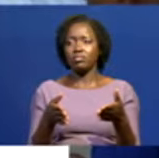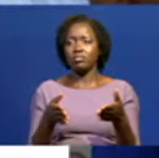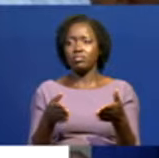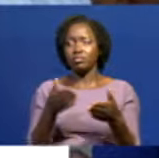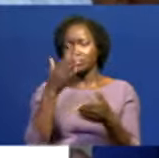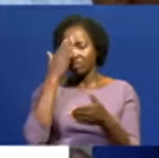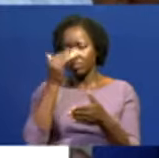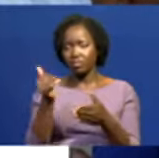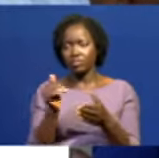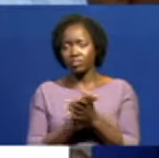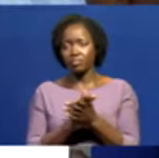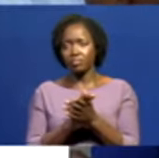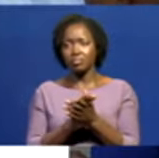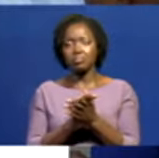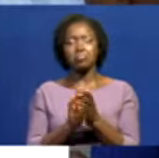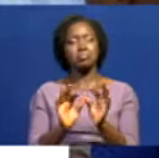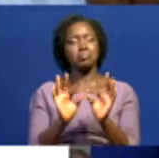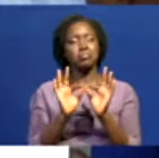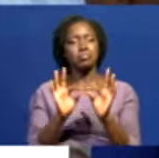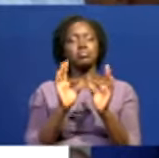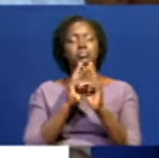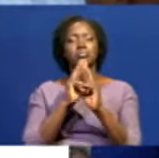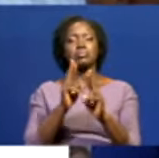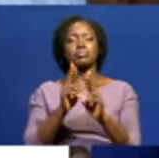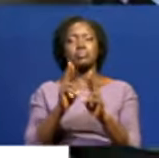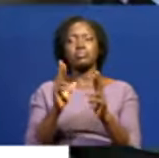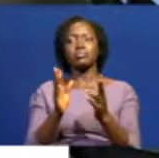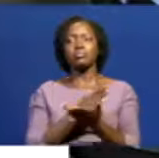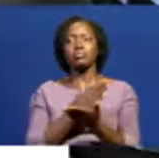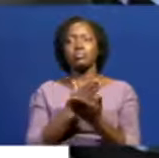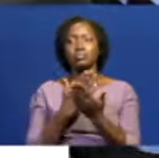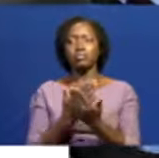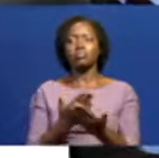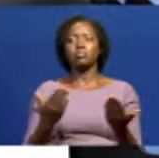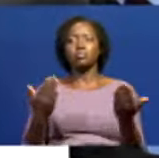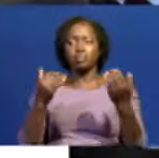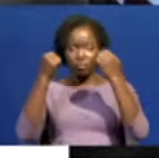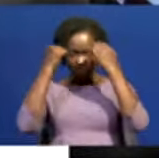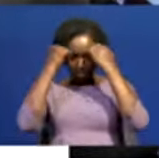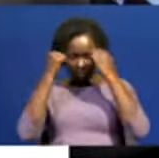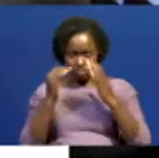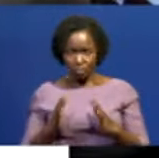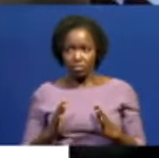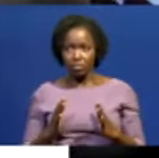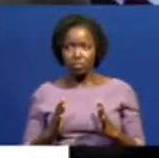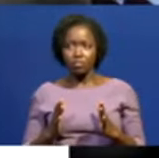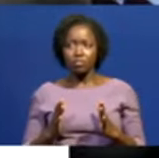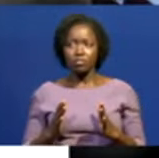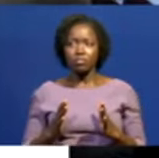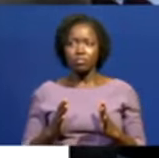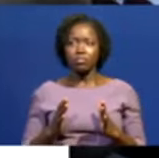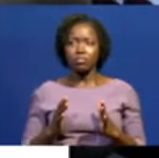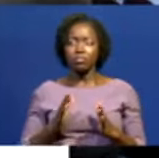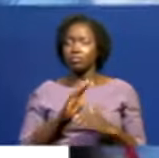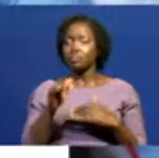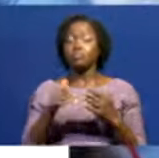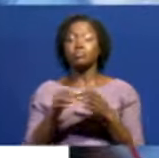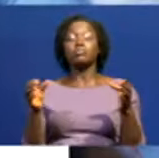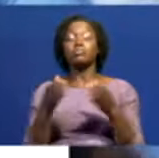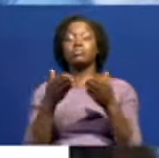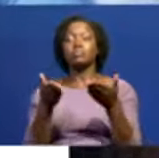because of exemplary performance of some of the pupils and students. We are all gathered